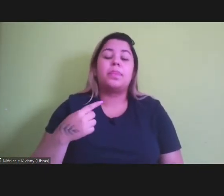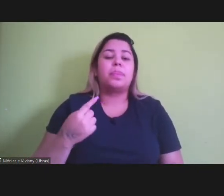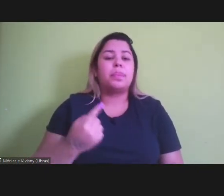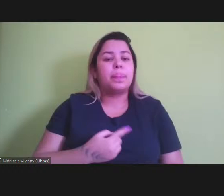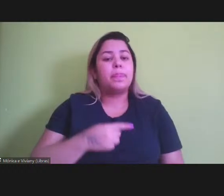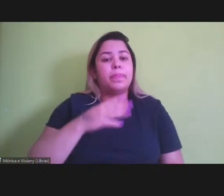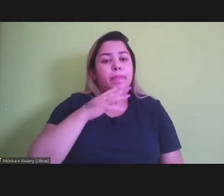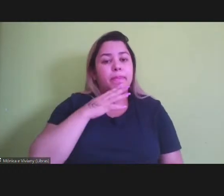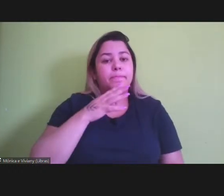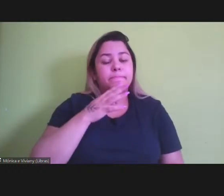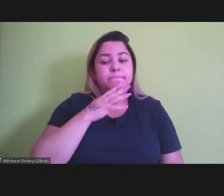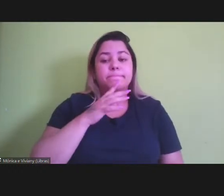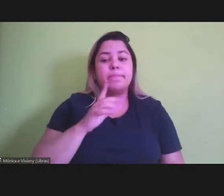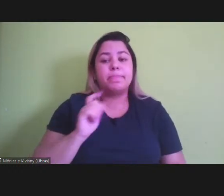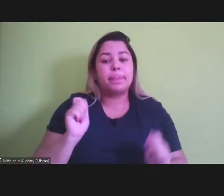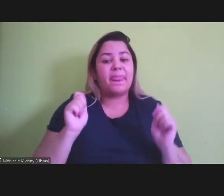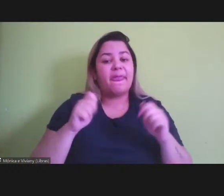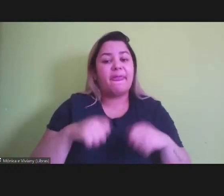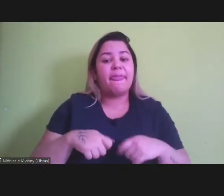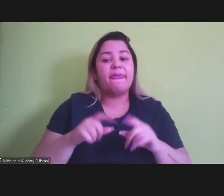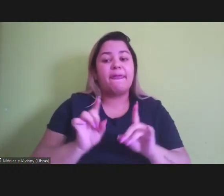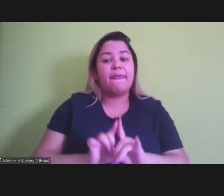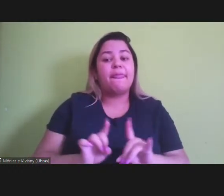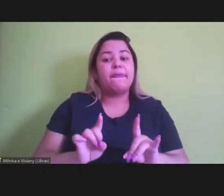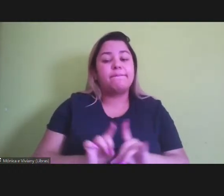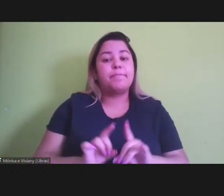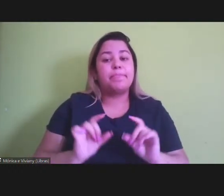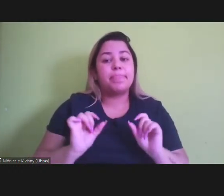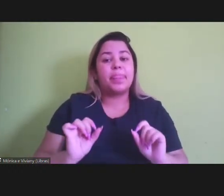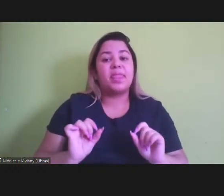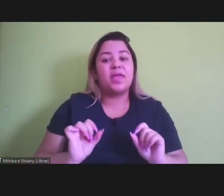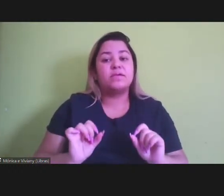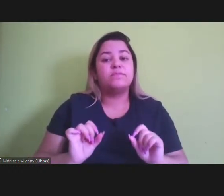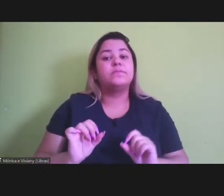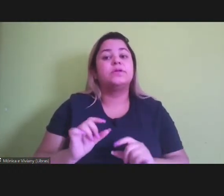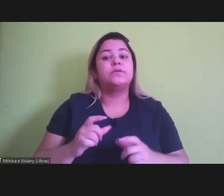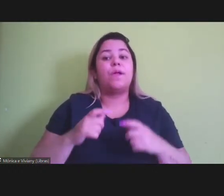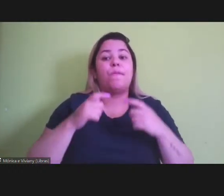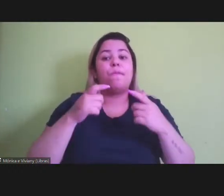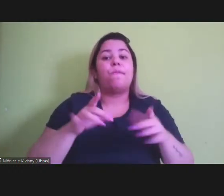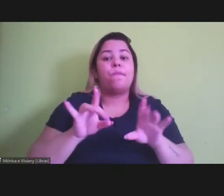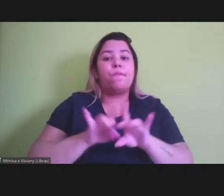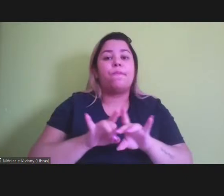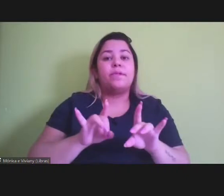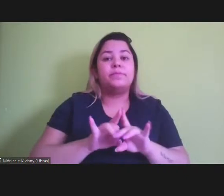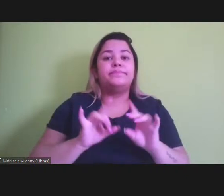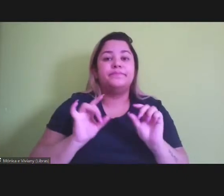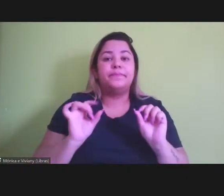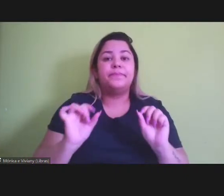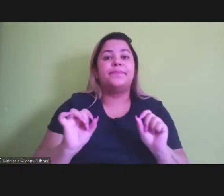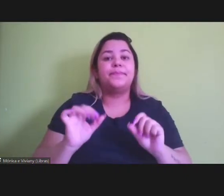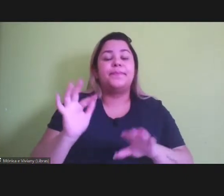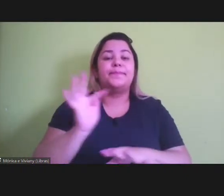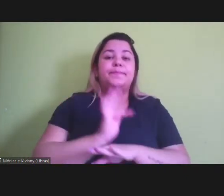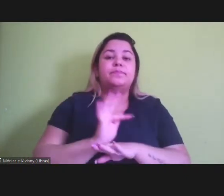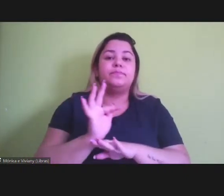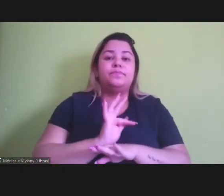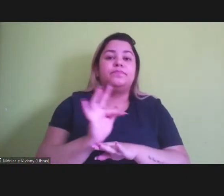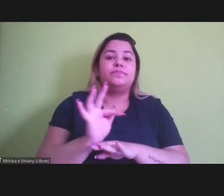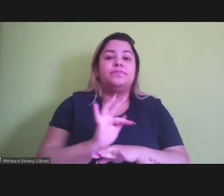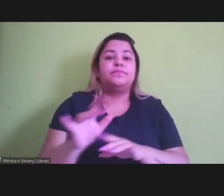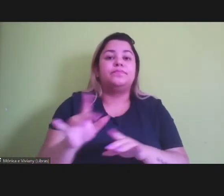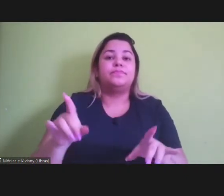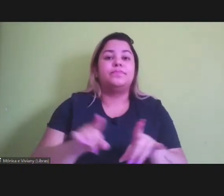that we recognize the necessity to be concerned with the places that where we have